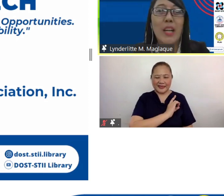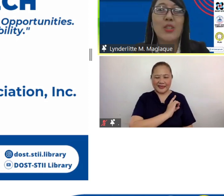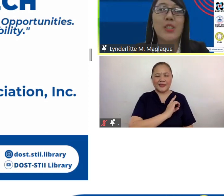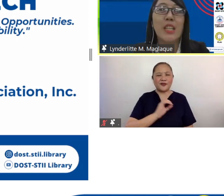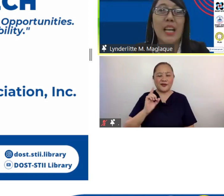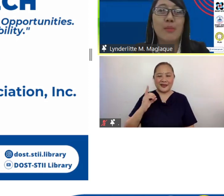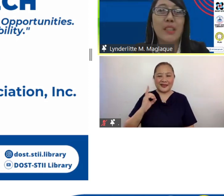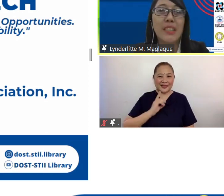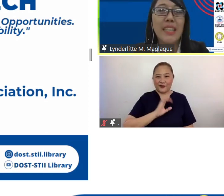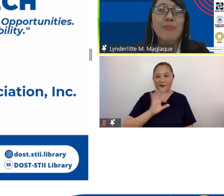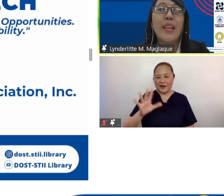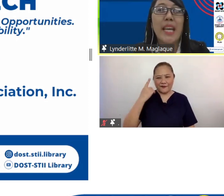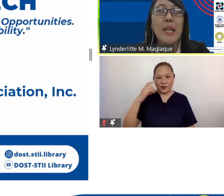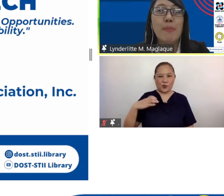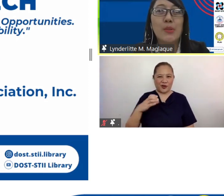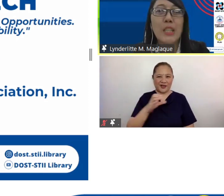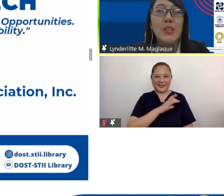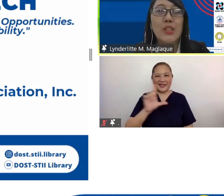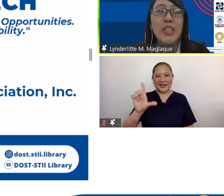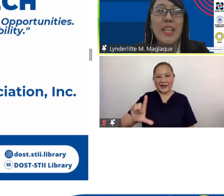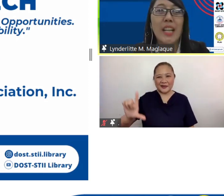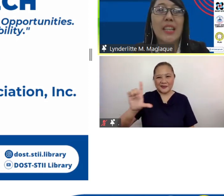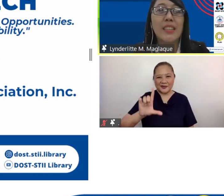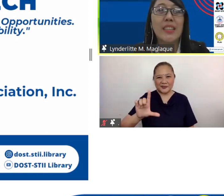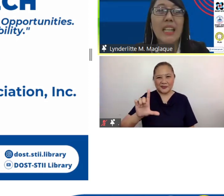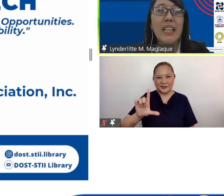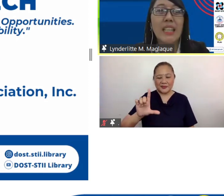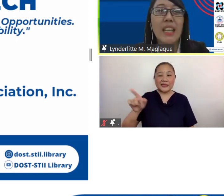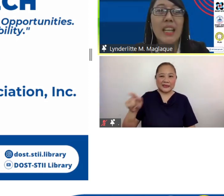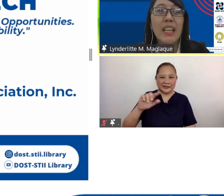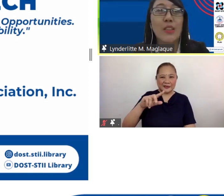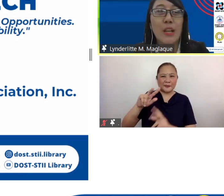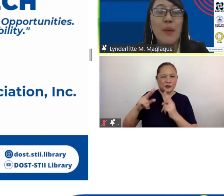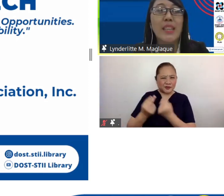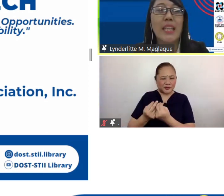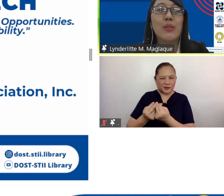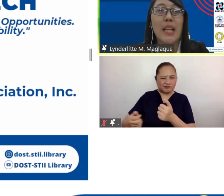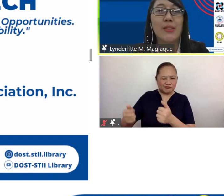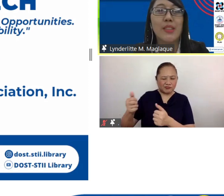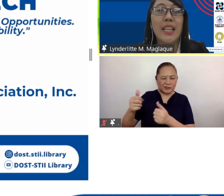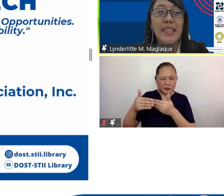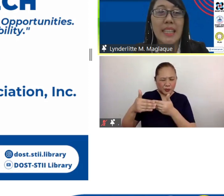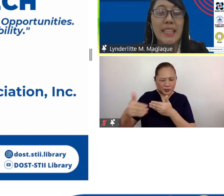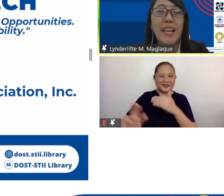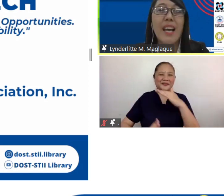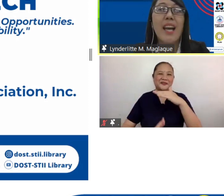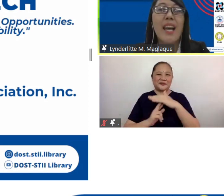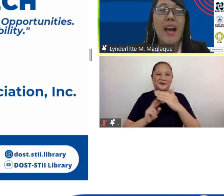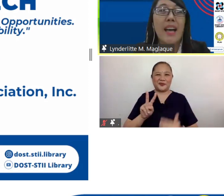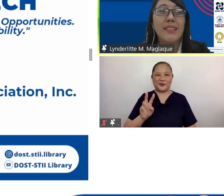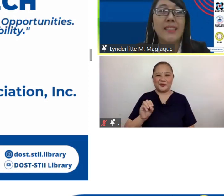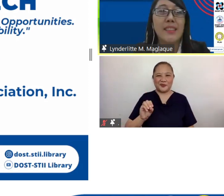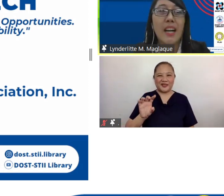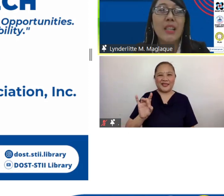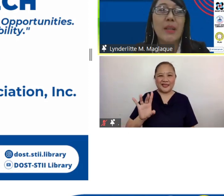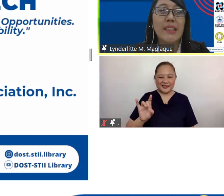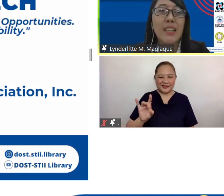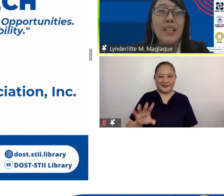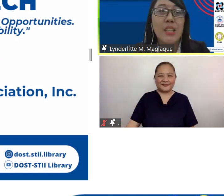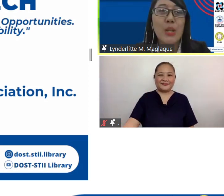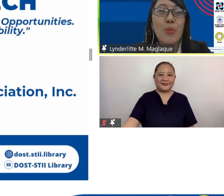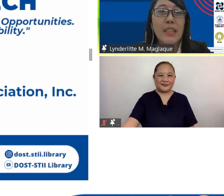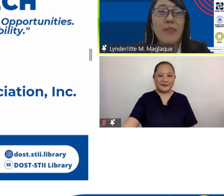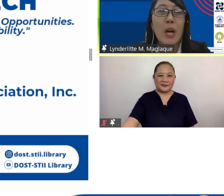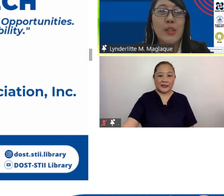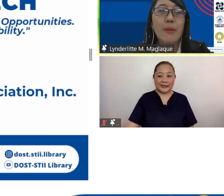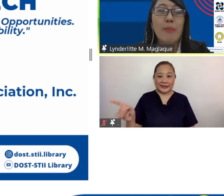the Congressional Library, a position she held until her retirement in 2018. As an archivist,